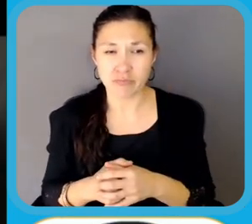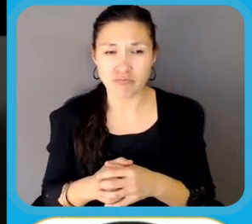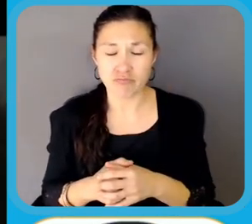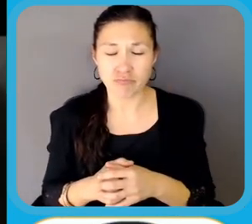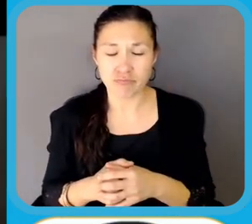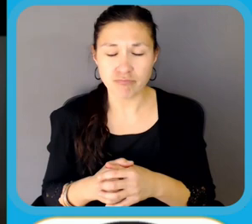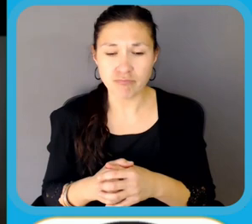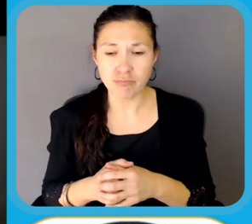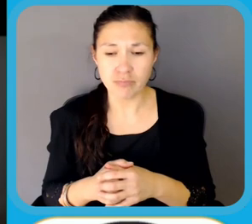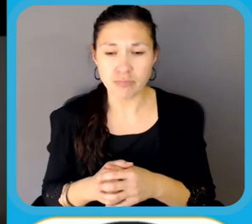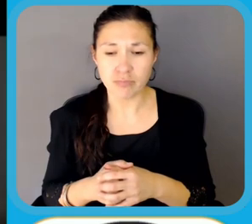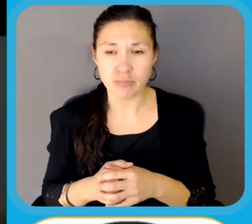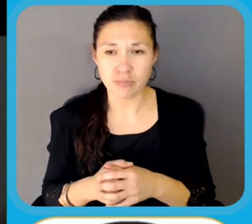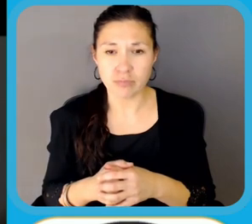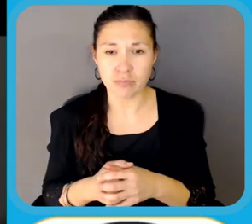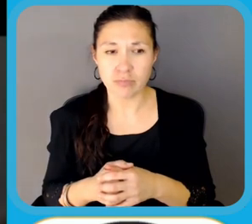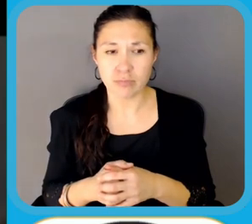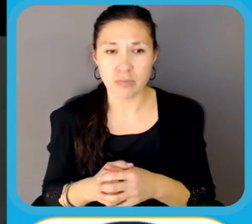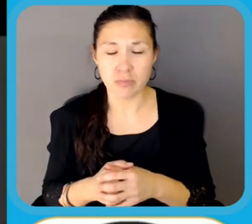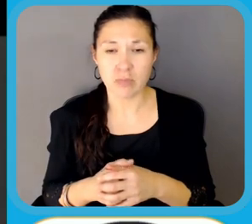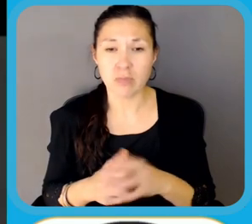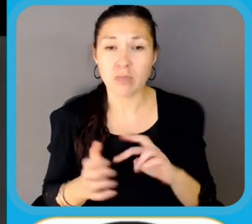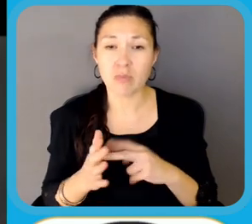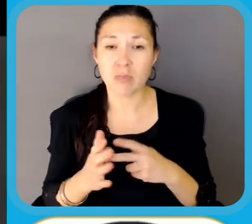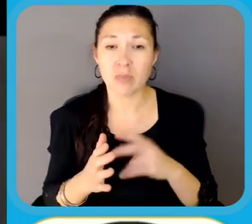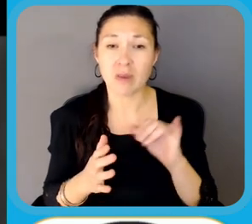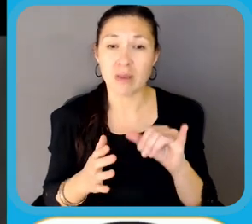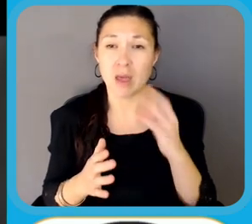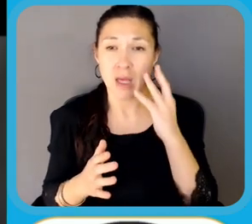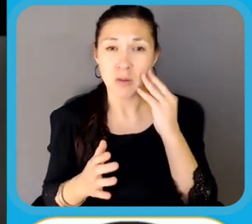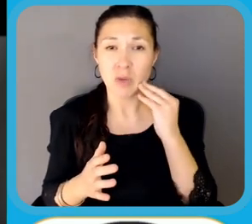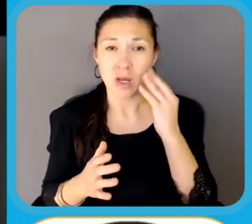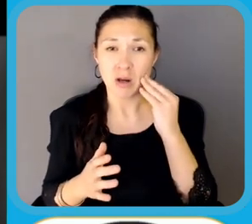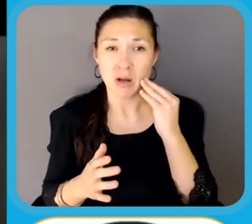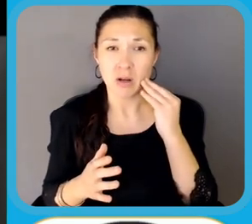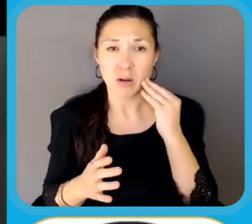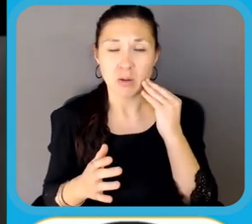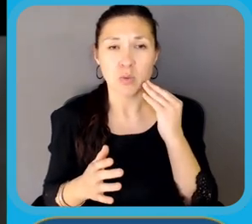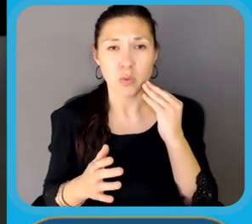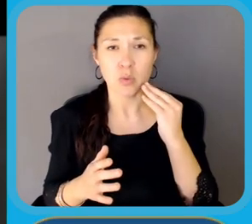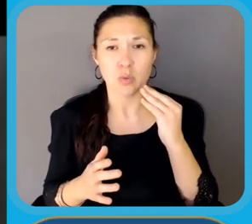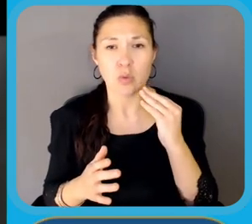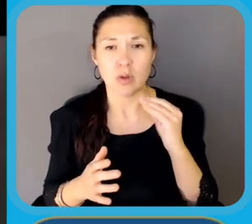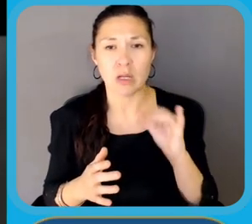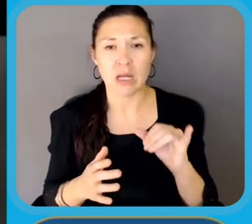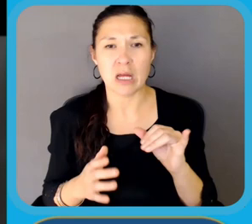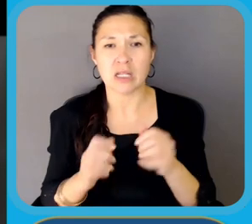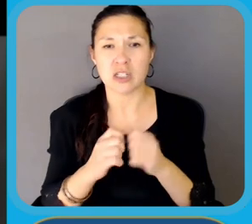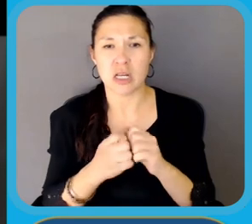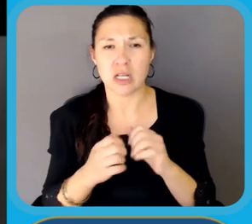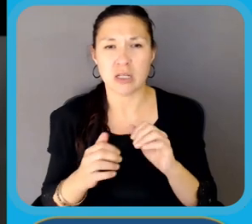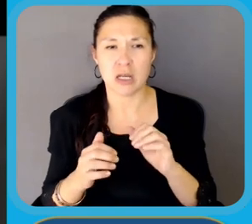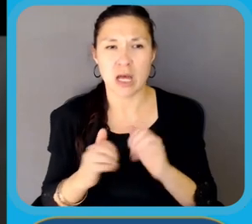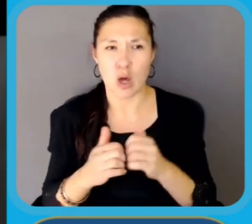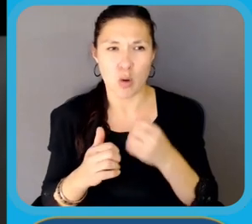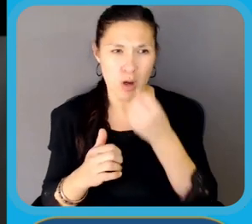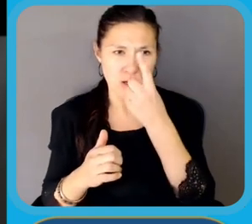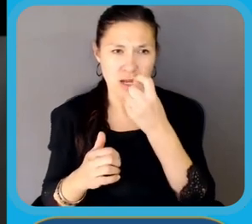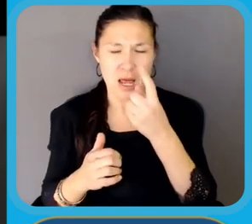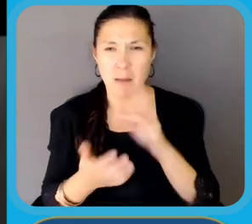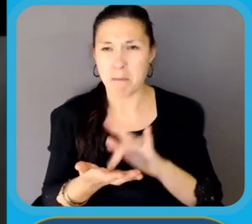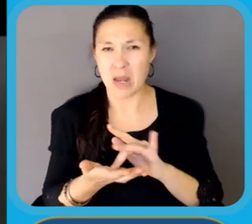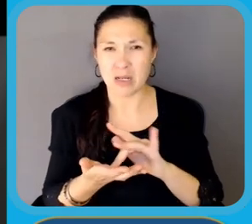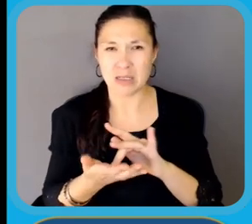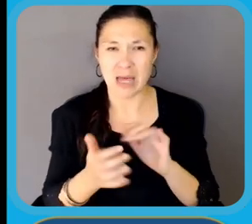And that experience will change the way that I think about medicine and I practice medicine for the rest